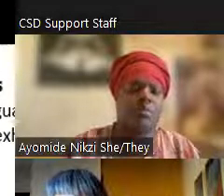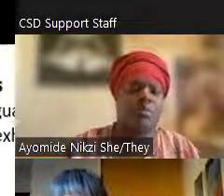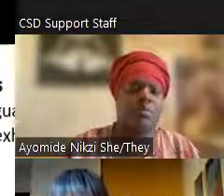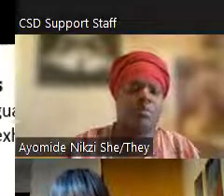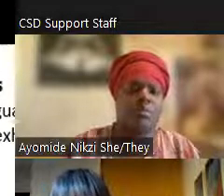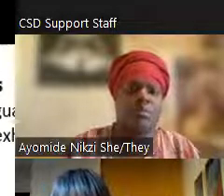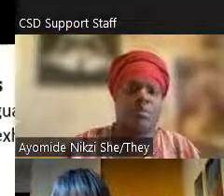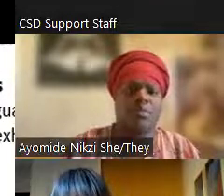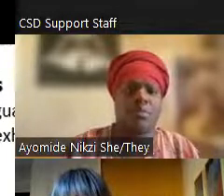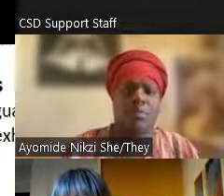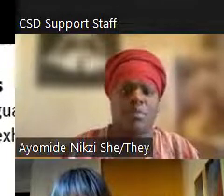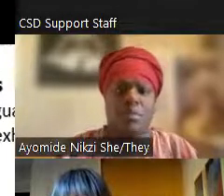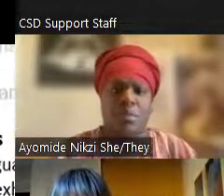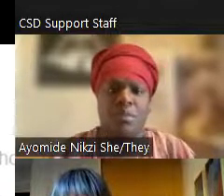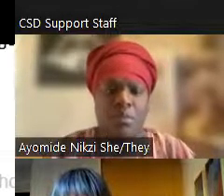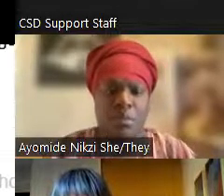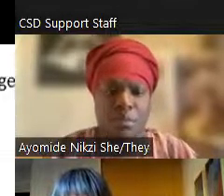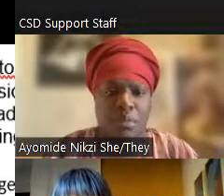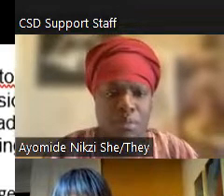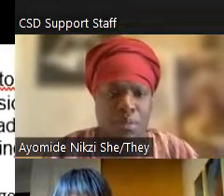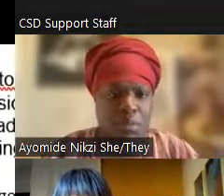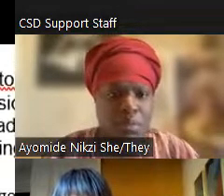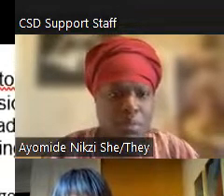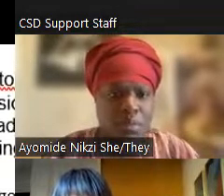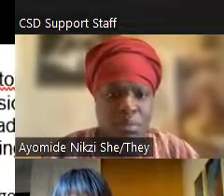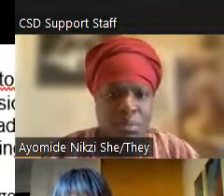there is a comment here that